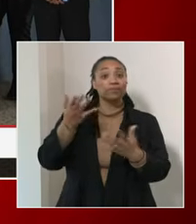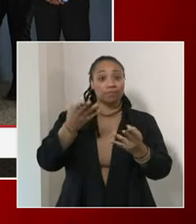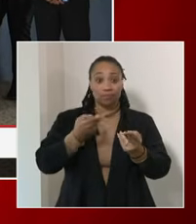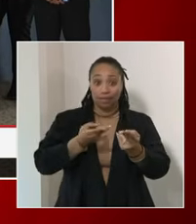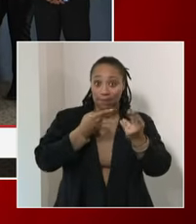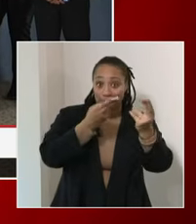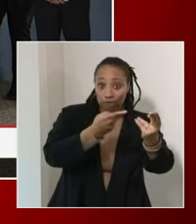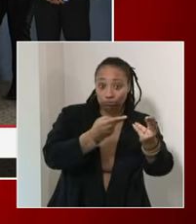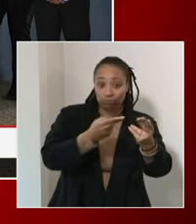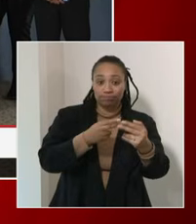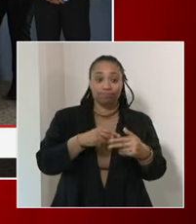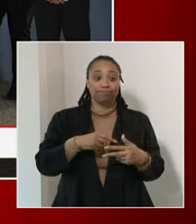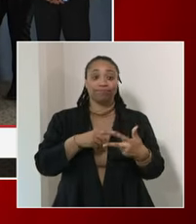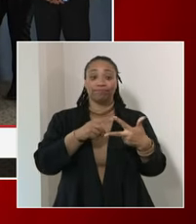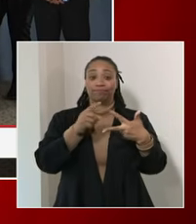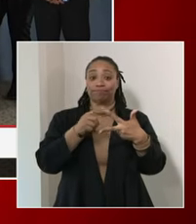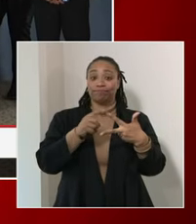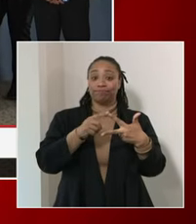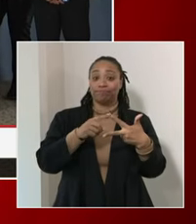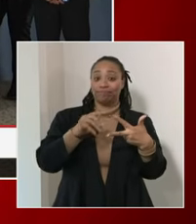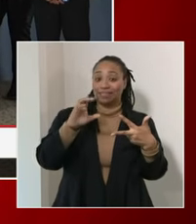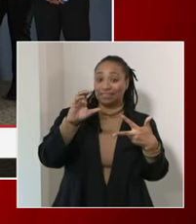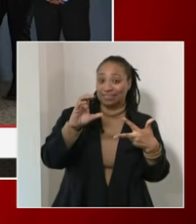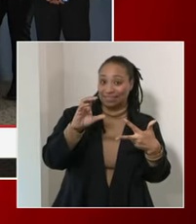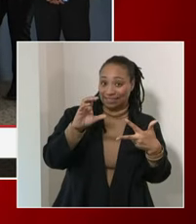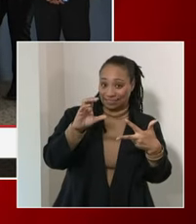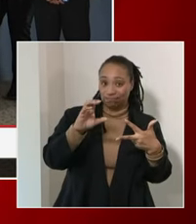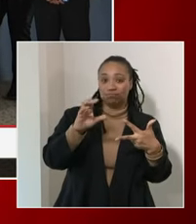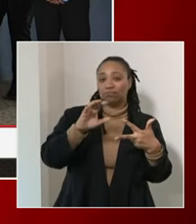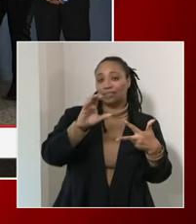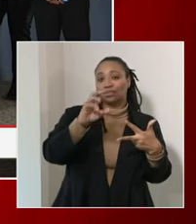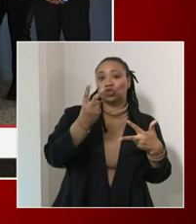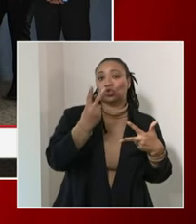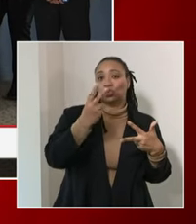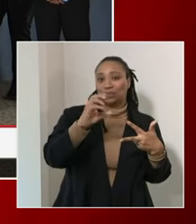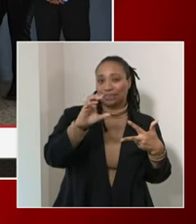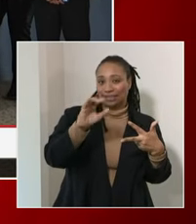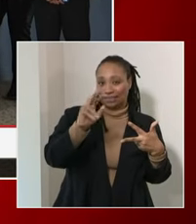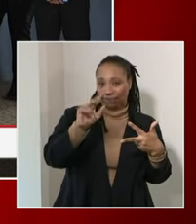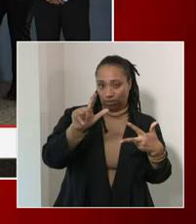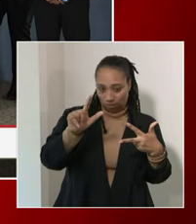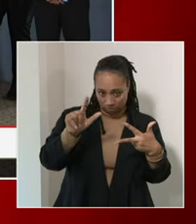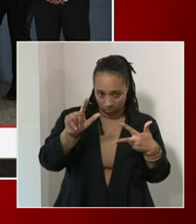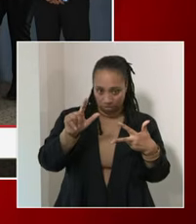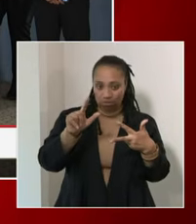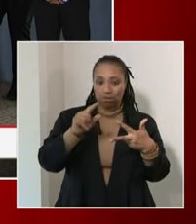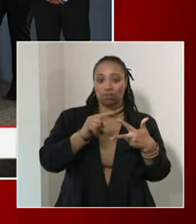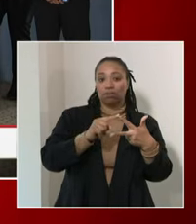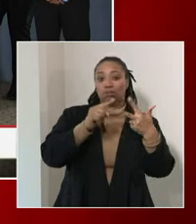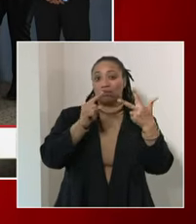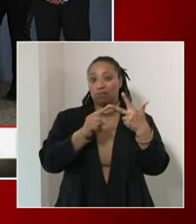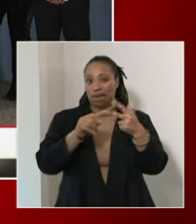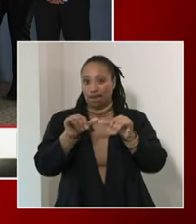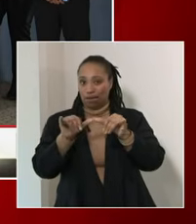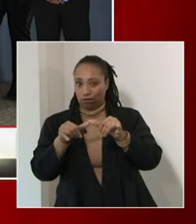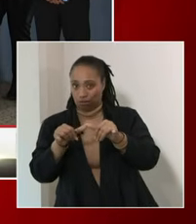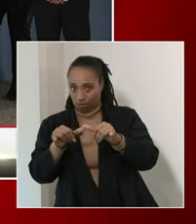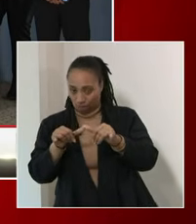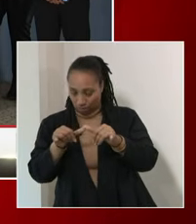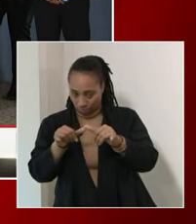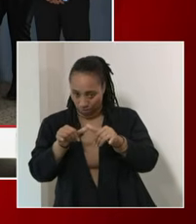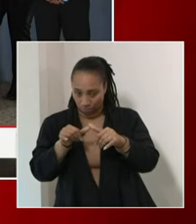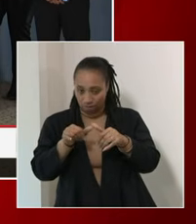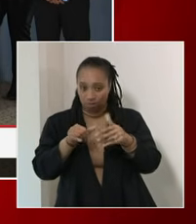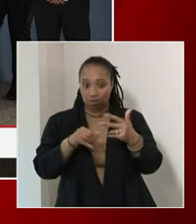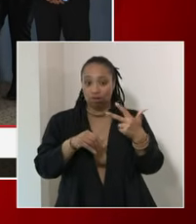concern last year, but the latter part of last year, that the board itself is not representative of the entire district. There seems to